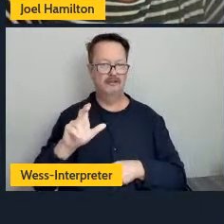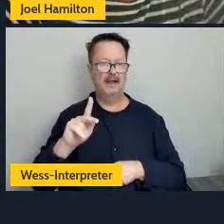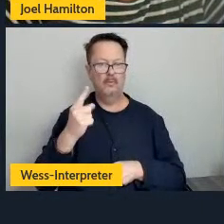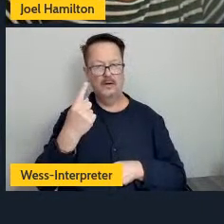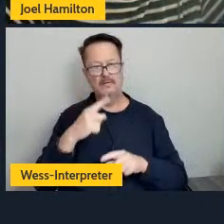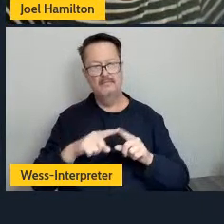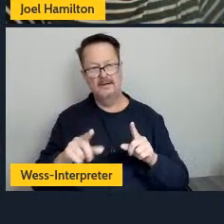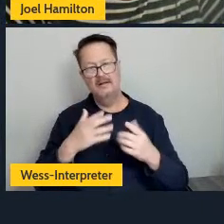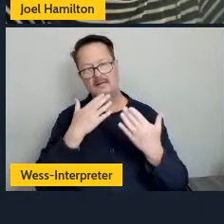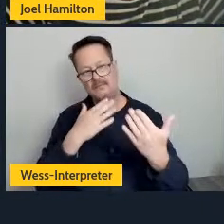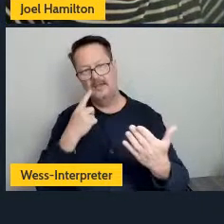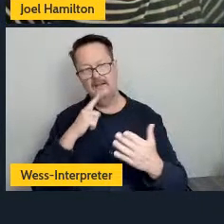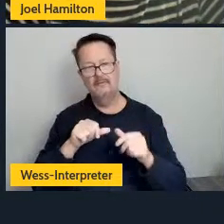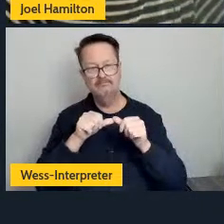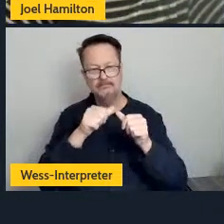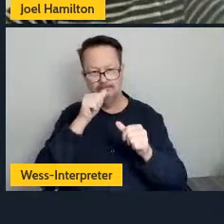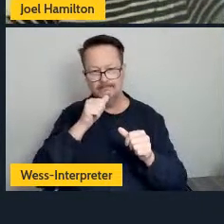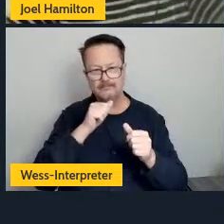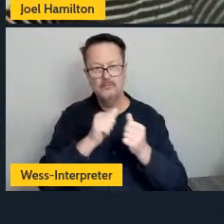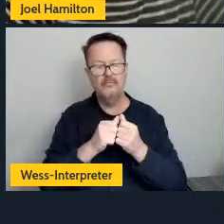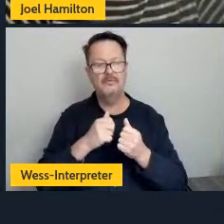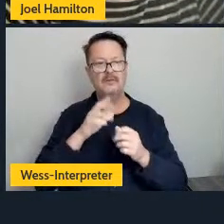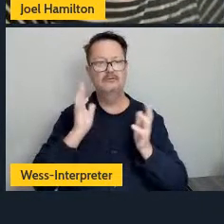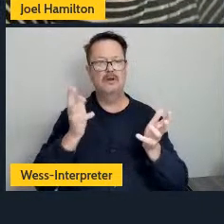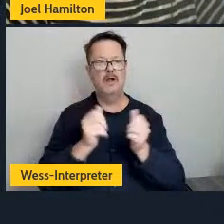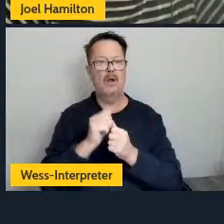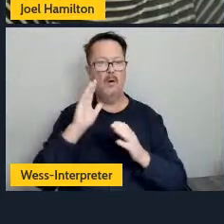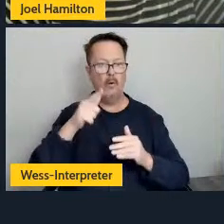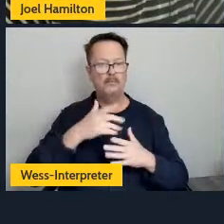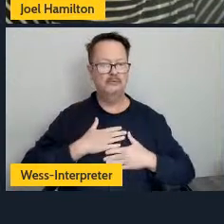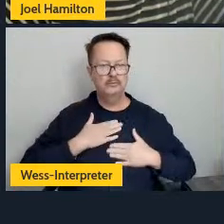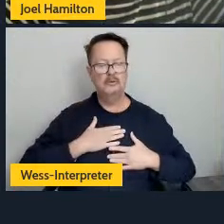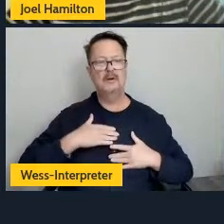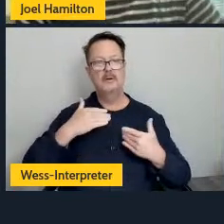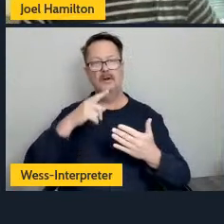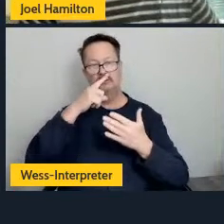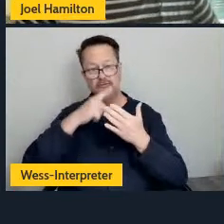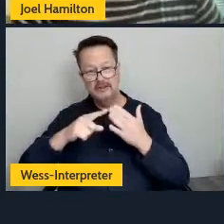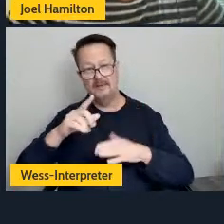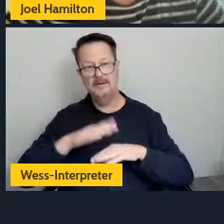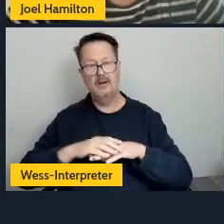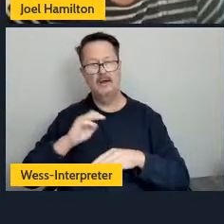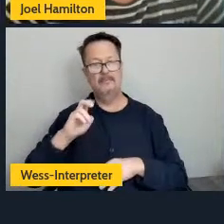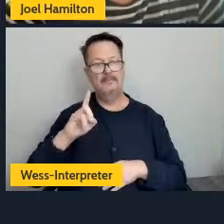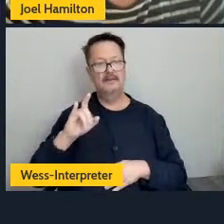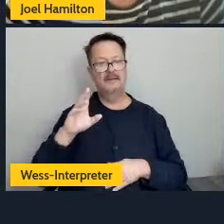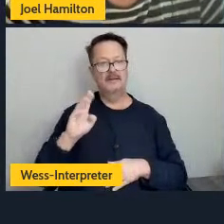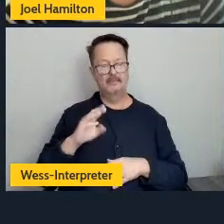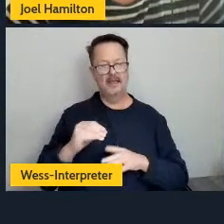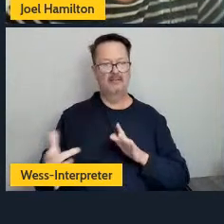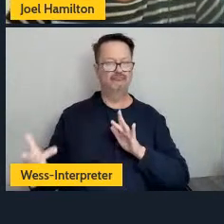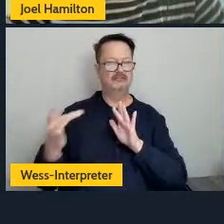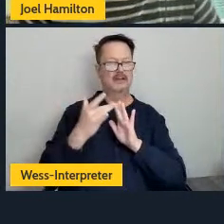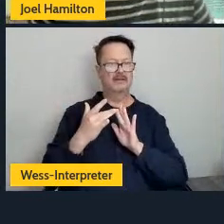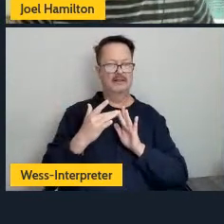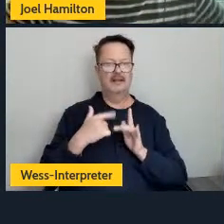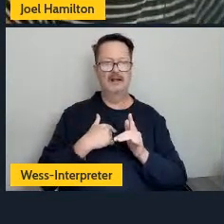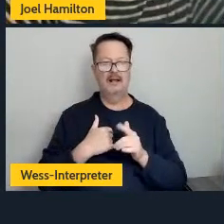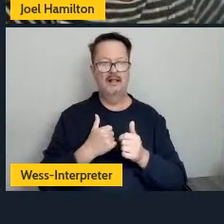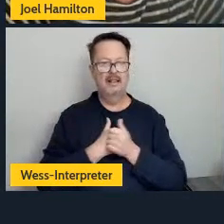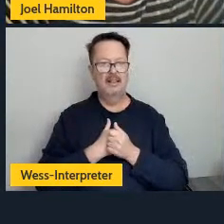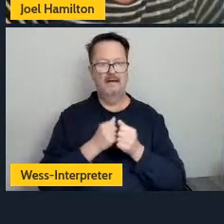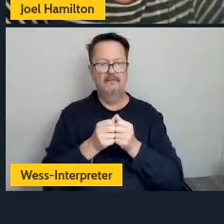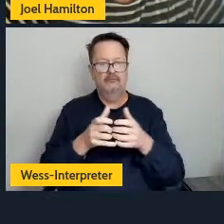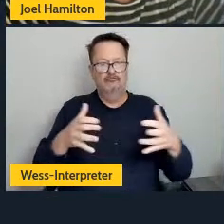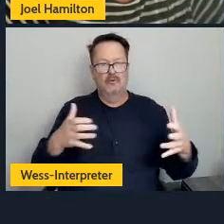me through this talk. I hope you all enjoyed it. Do check me out on Medium and reach out and connect because I love growing my